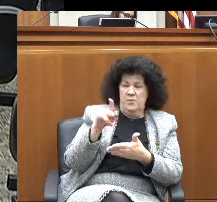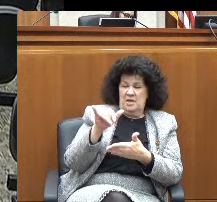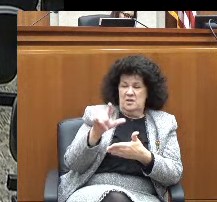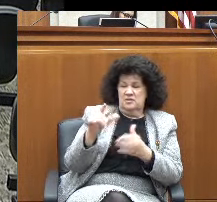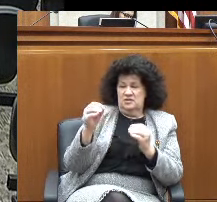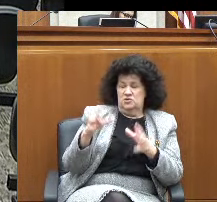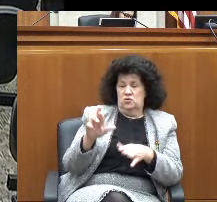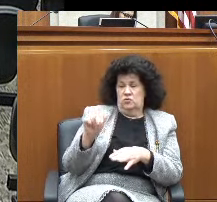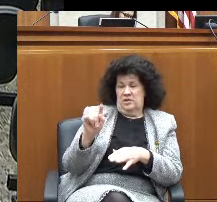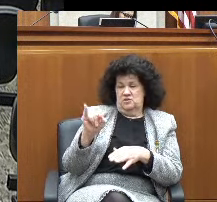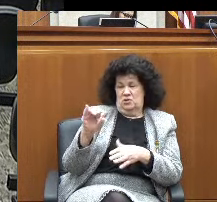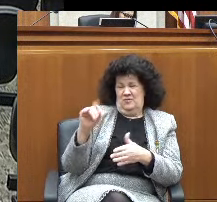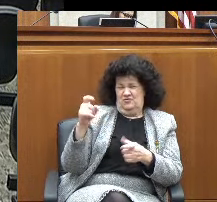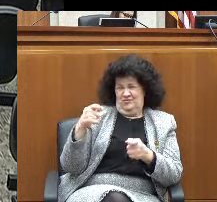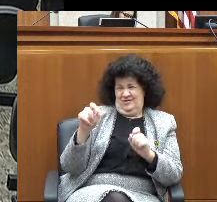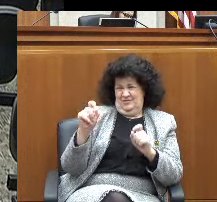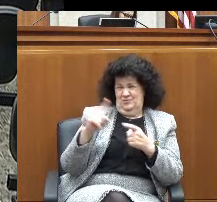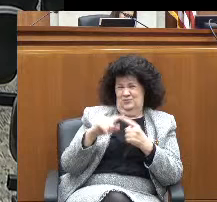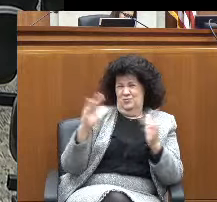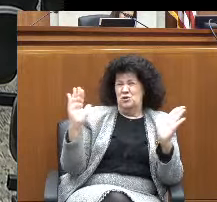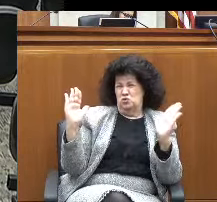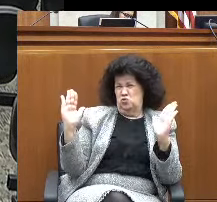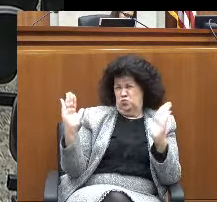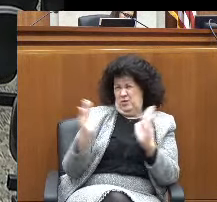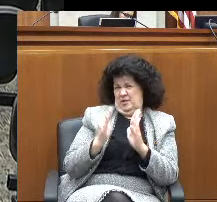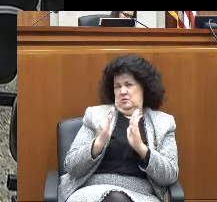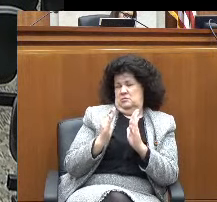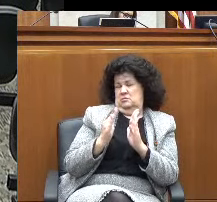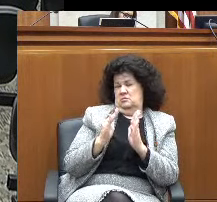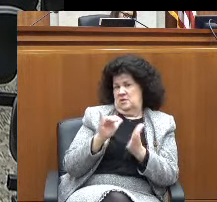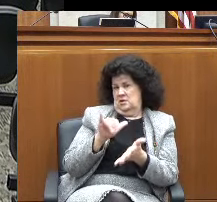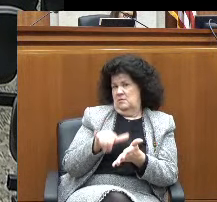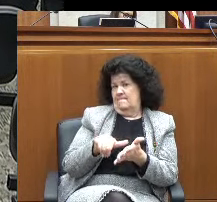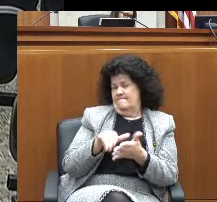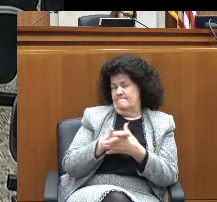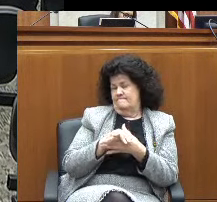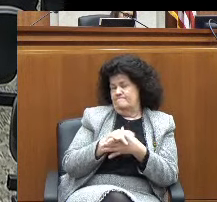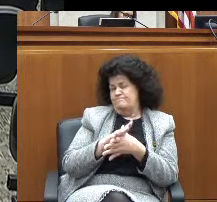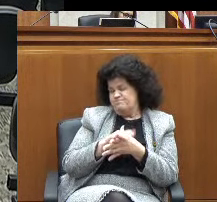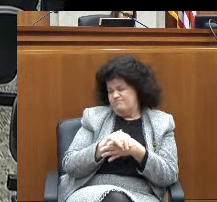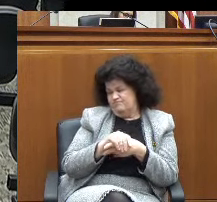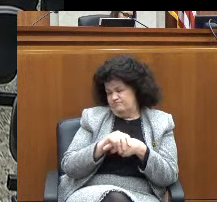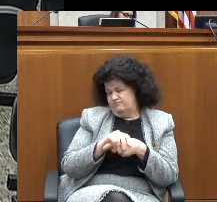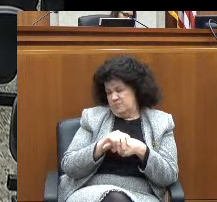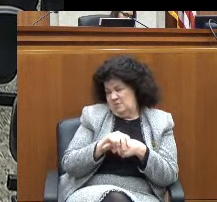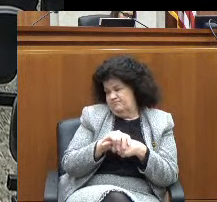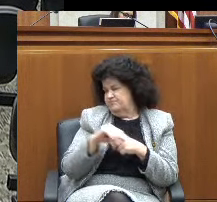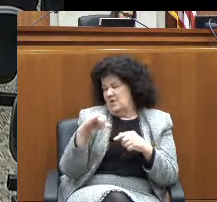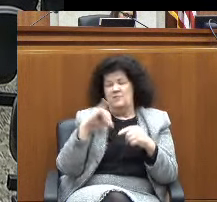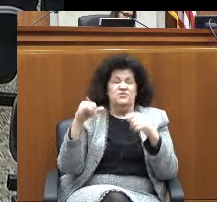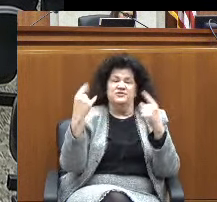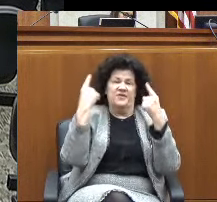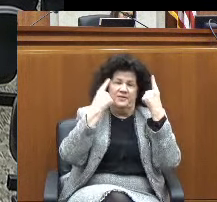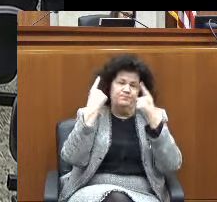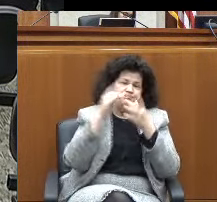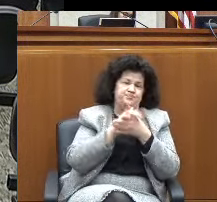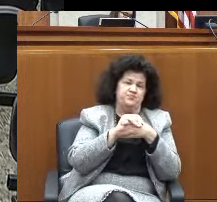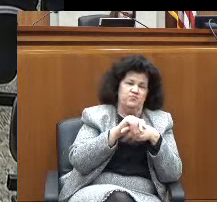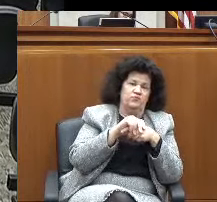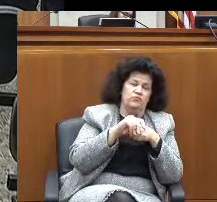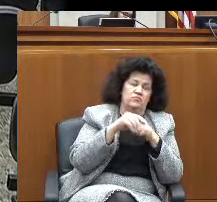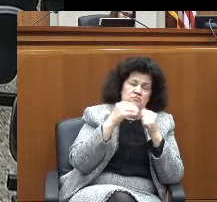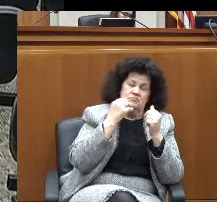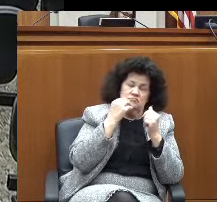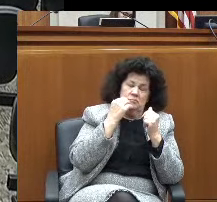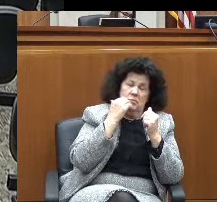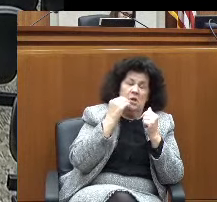at UIR schools, takes more people as well. So, I don't know, I just thought that the number